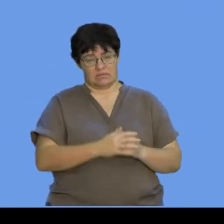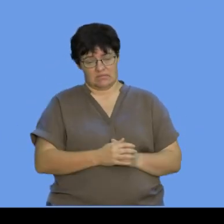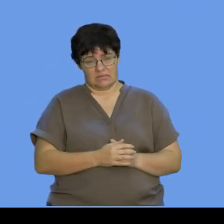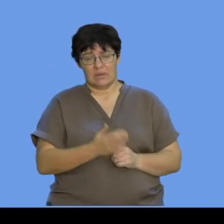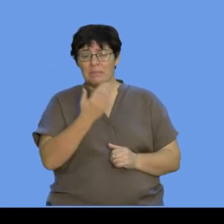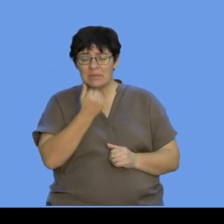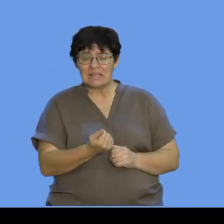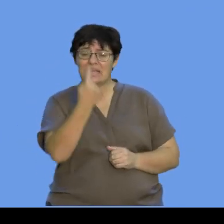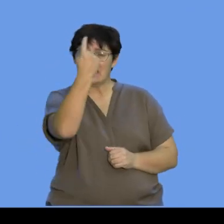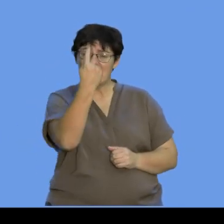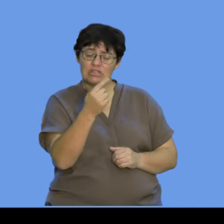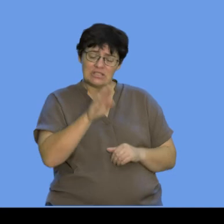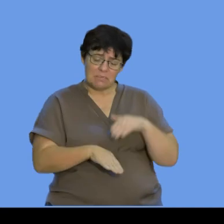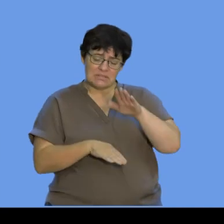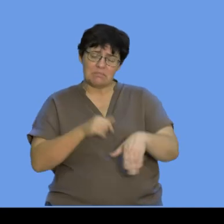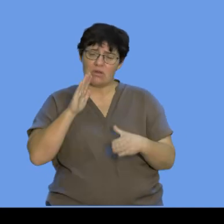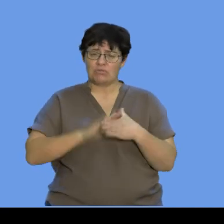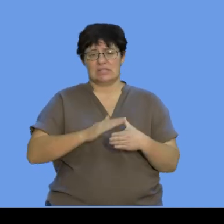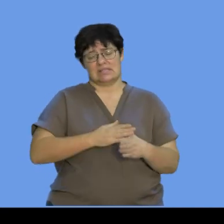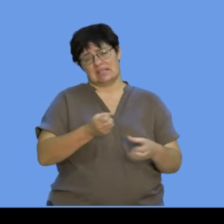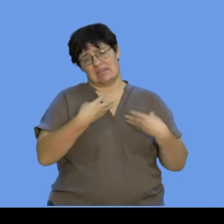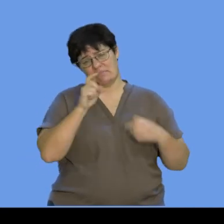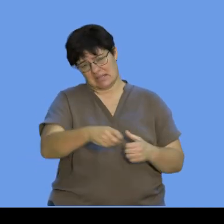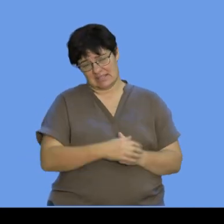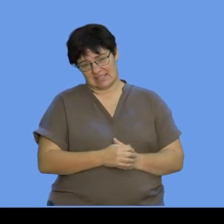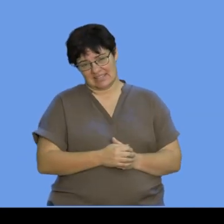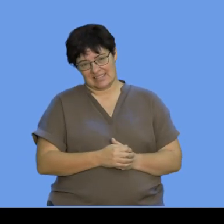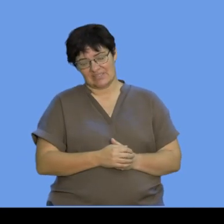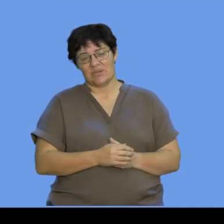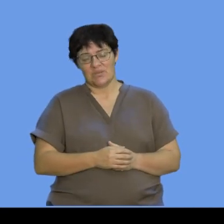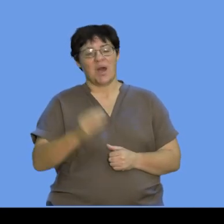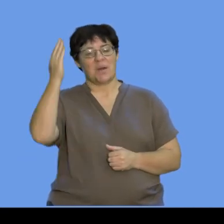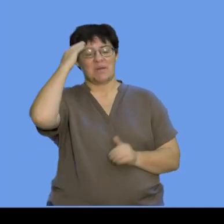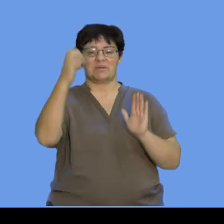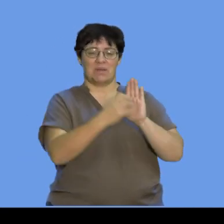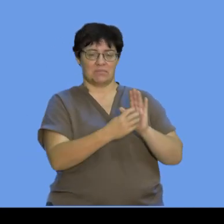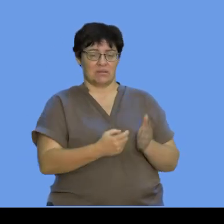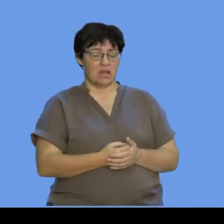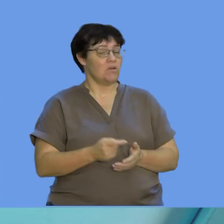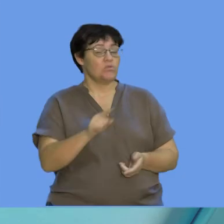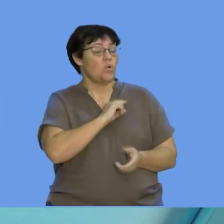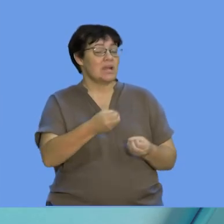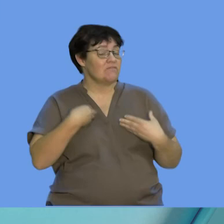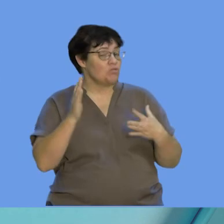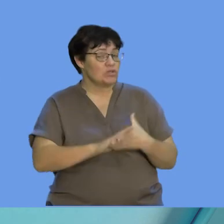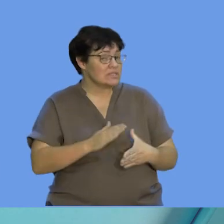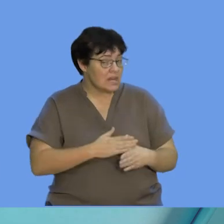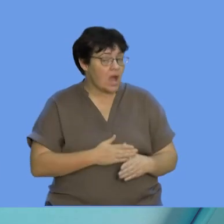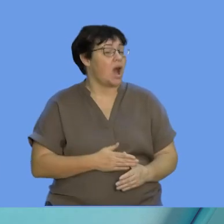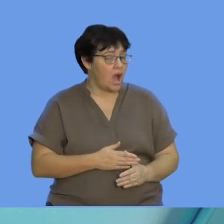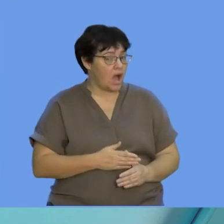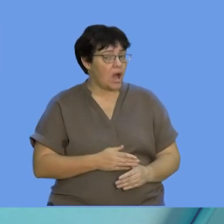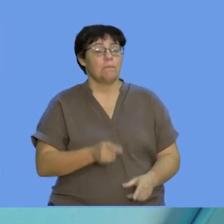similarity theorems. Please give reasons for each step when solving a rider, and that's our mind map. If you don't give me a